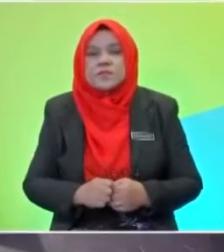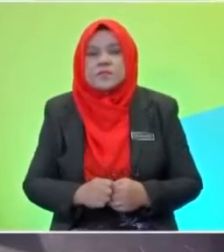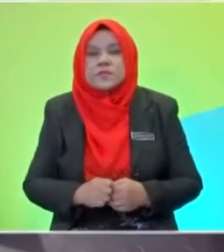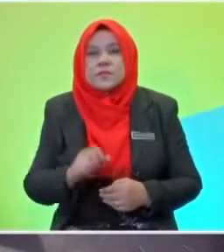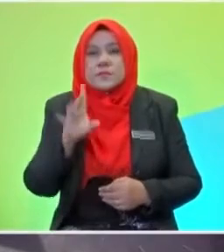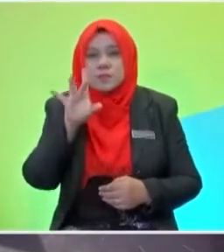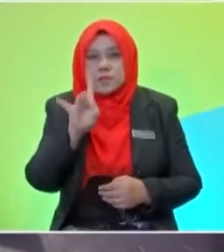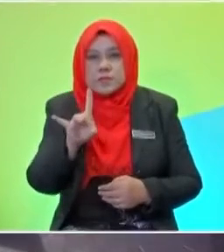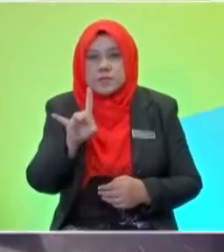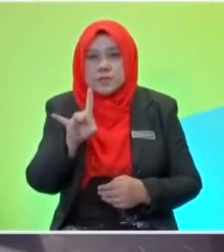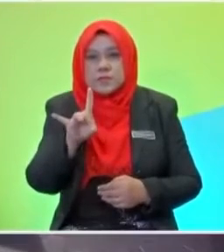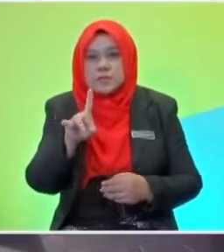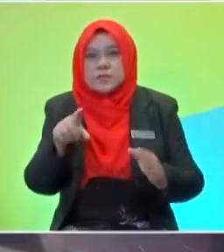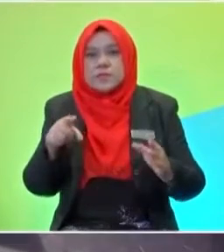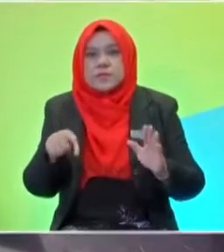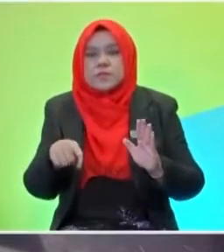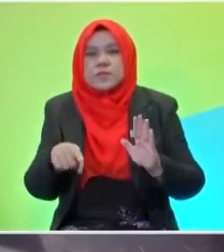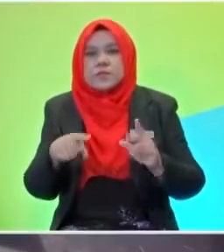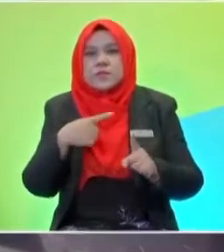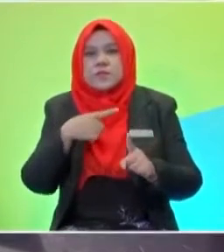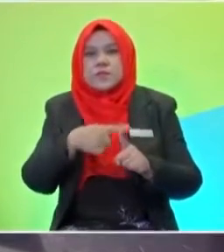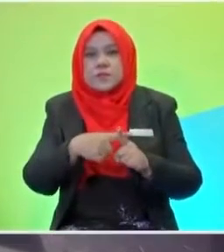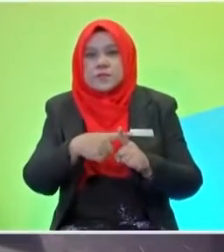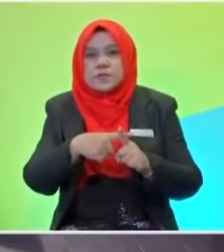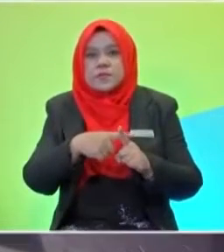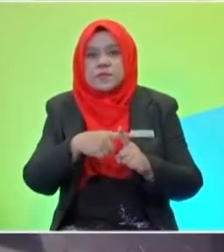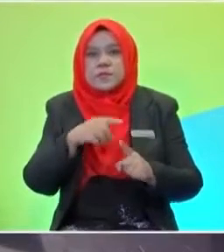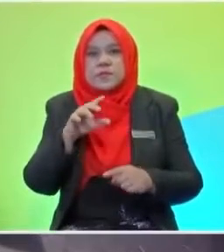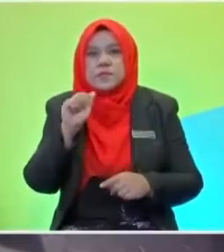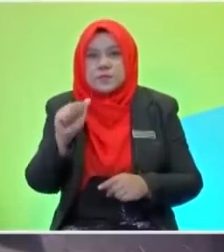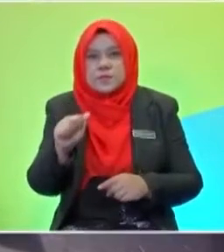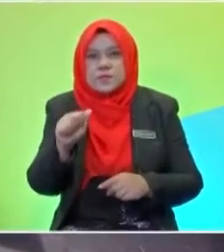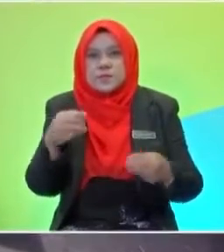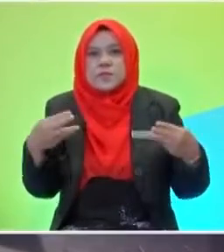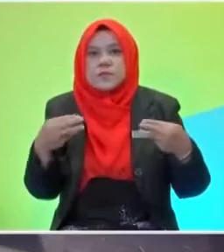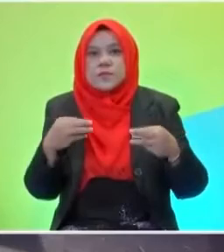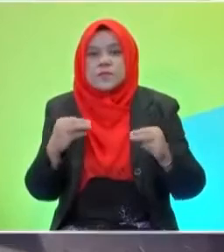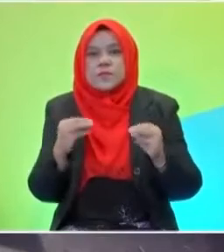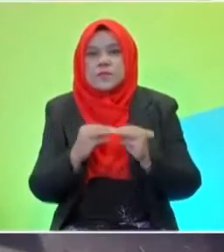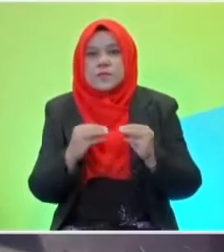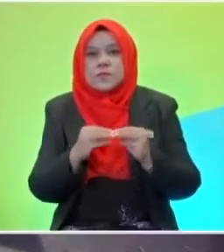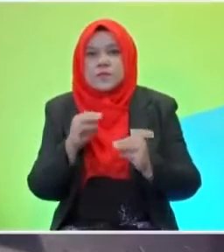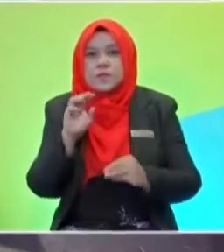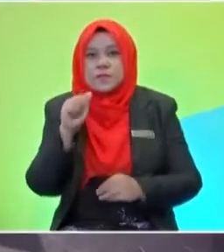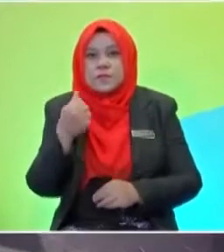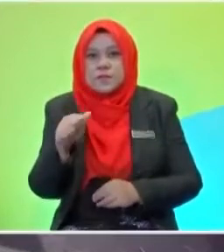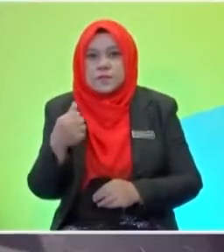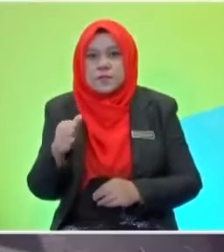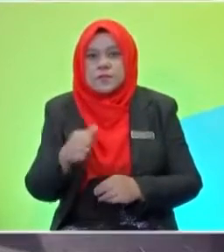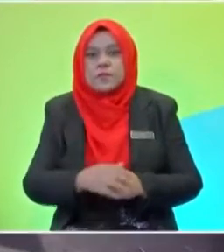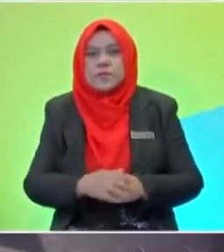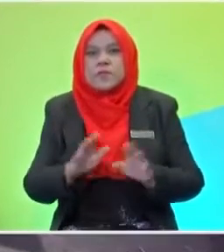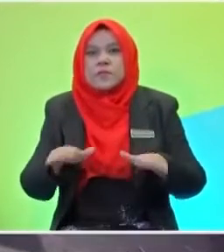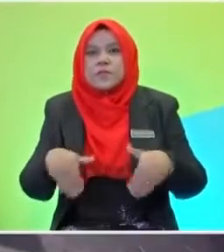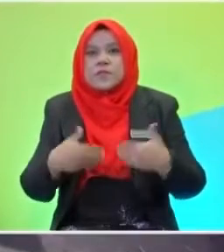please? 8 plus A. Plus A. Equals 10. Equals to? Equals to 10. Okay. How am